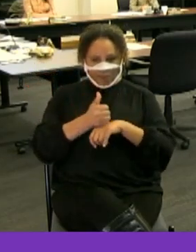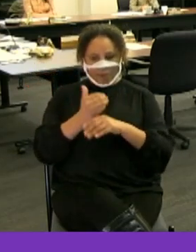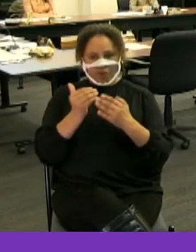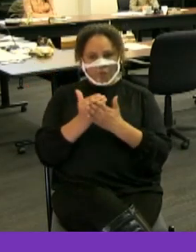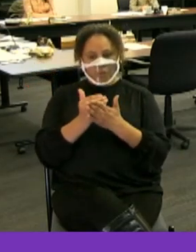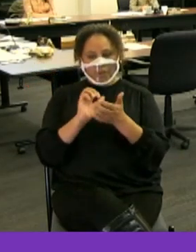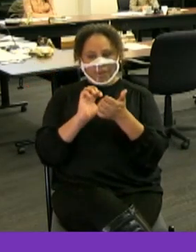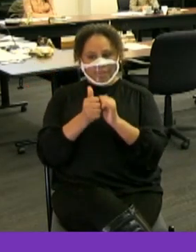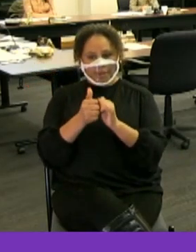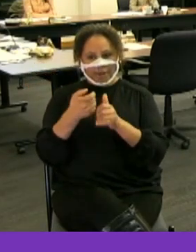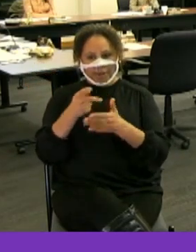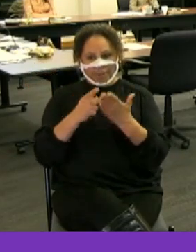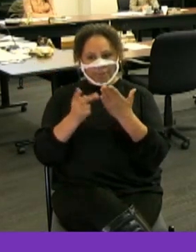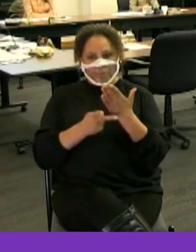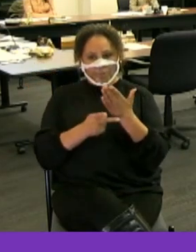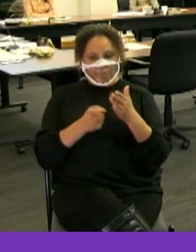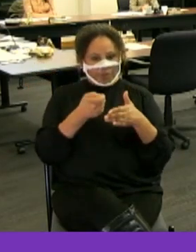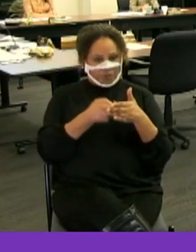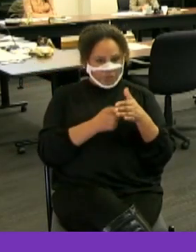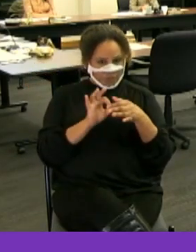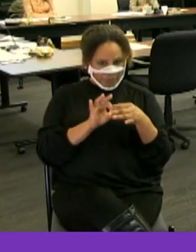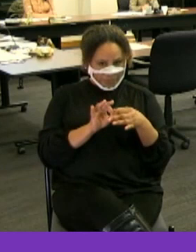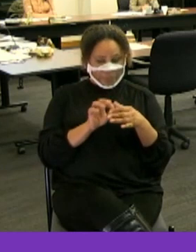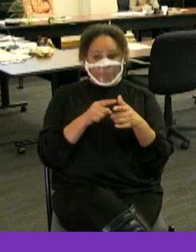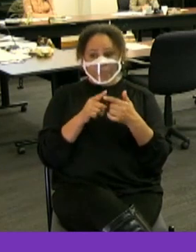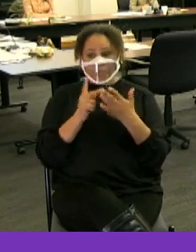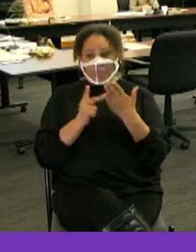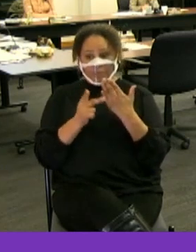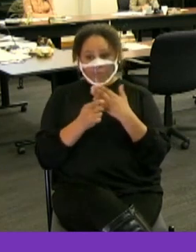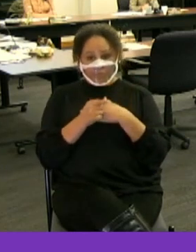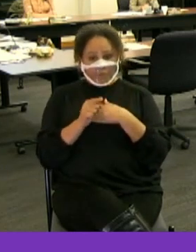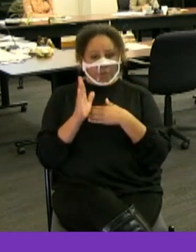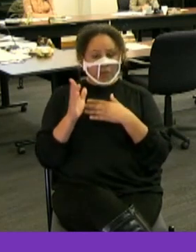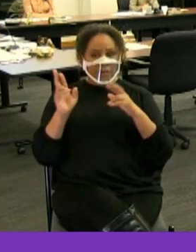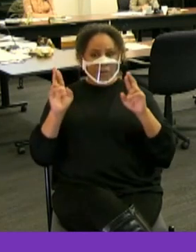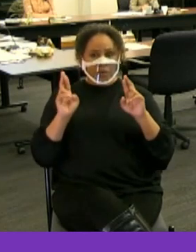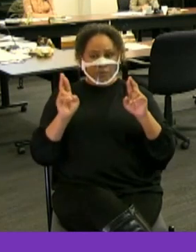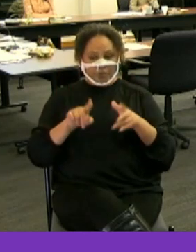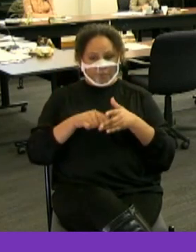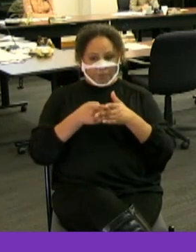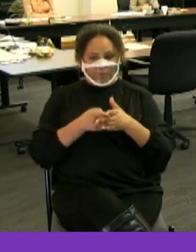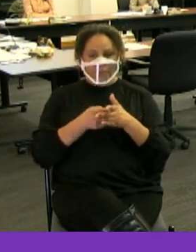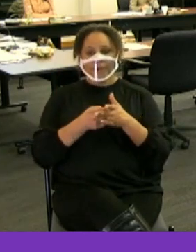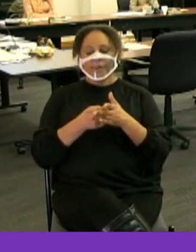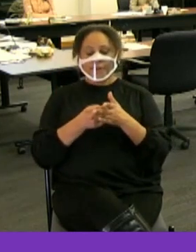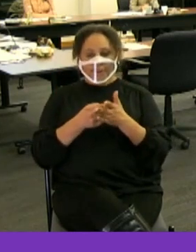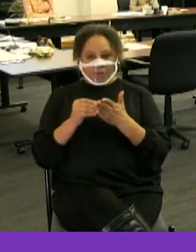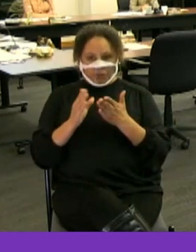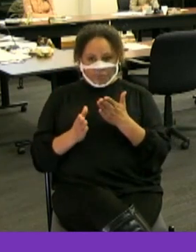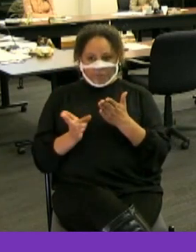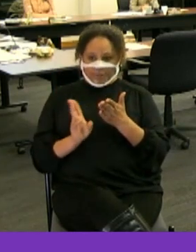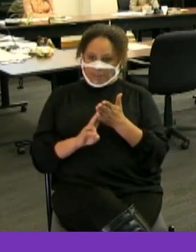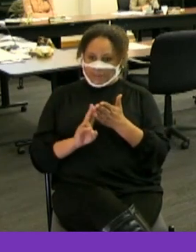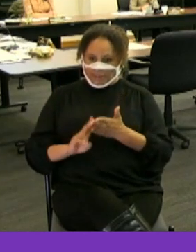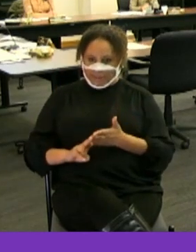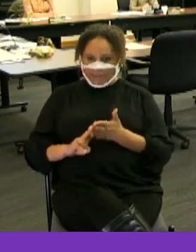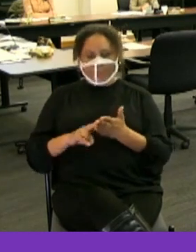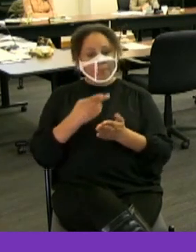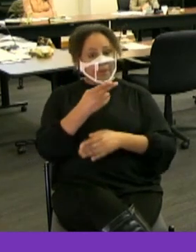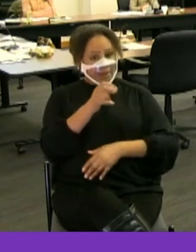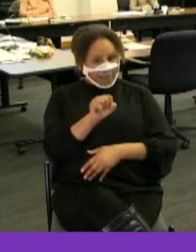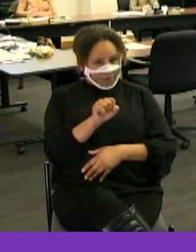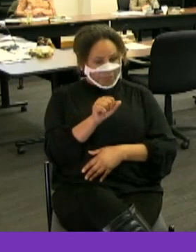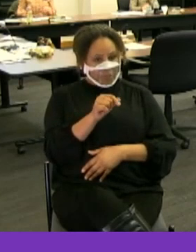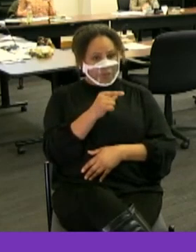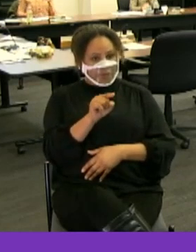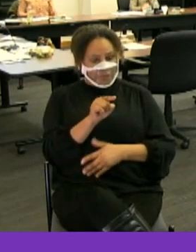programs that has a cost associated with that, and then those programs will help hopefully generate enrollment. We're looking at high schools